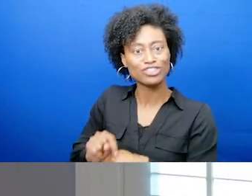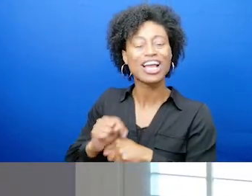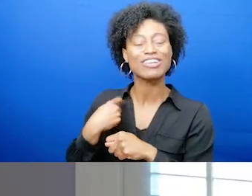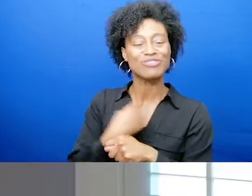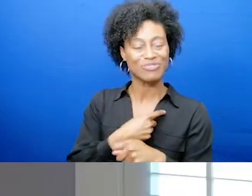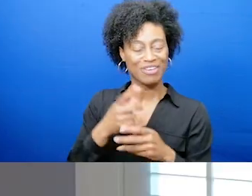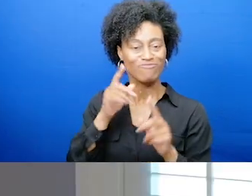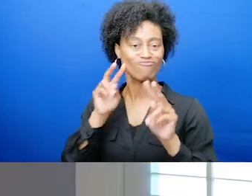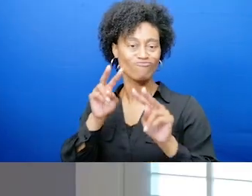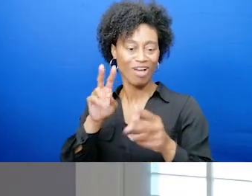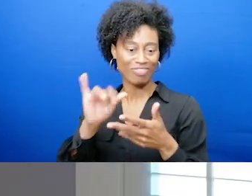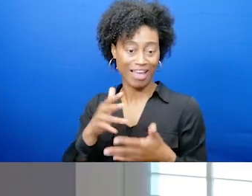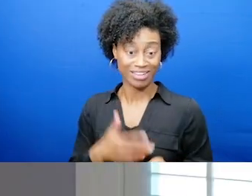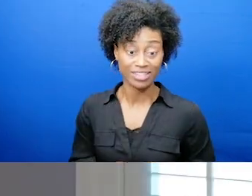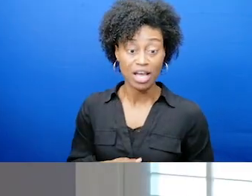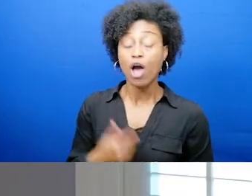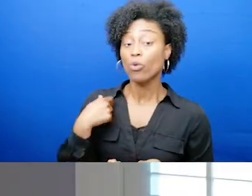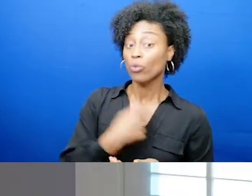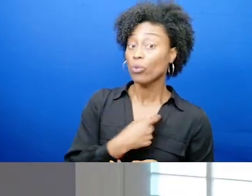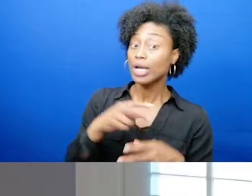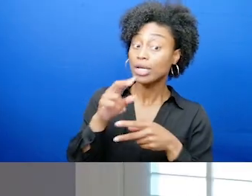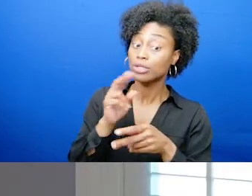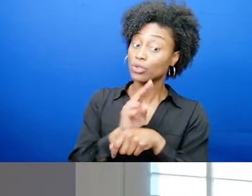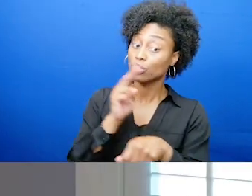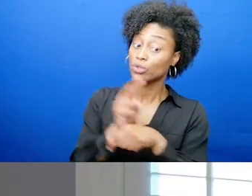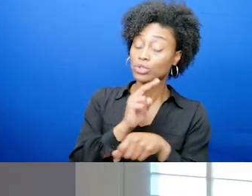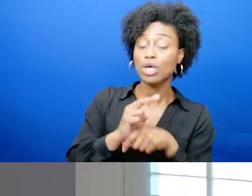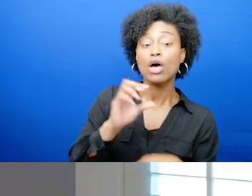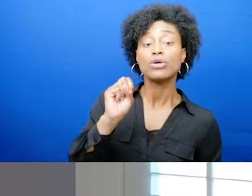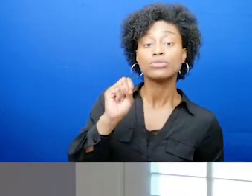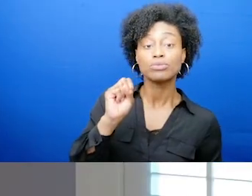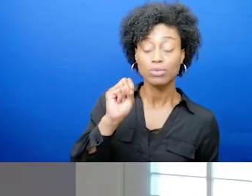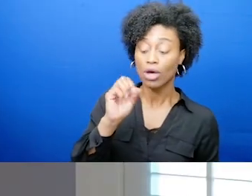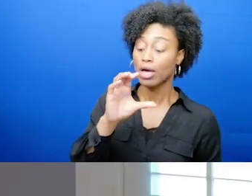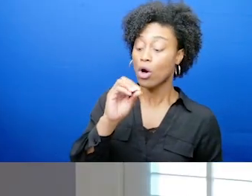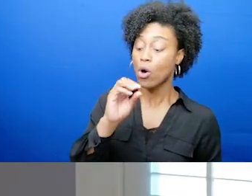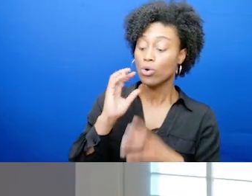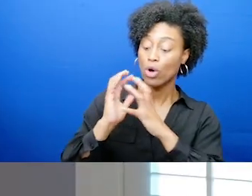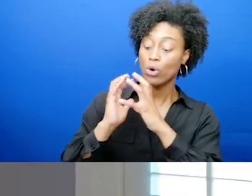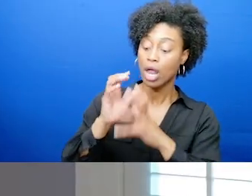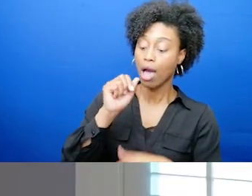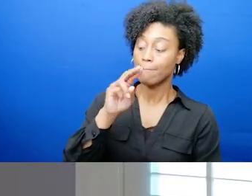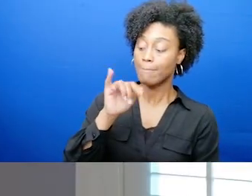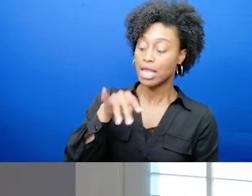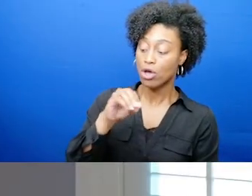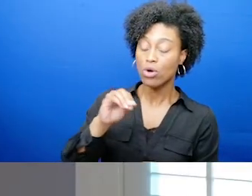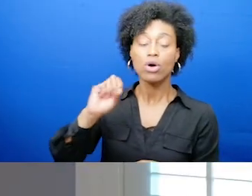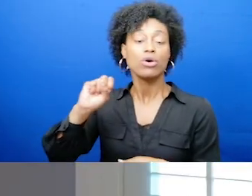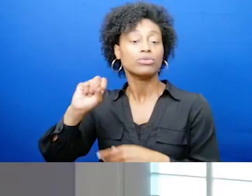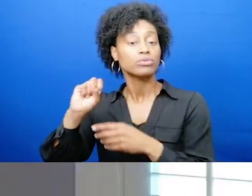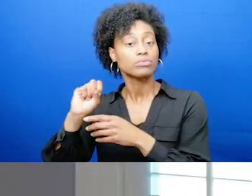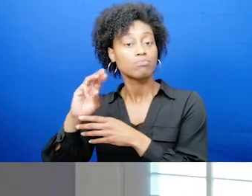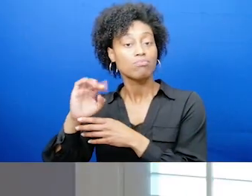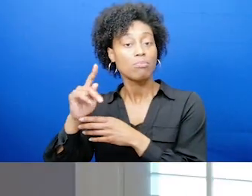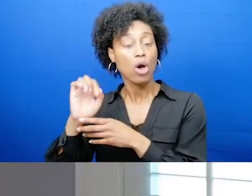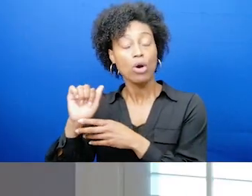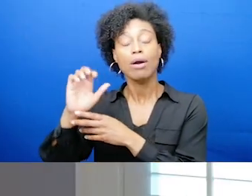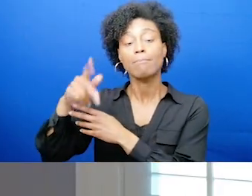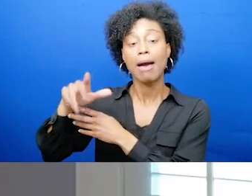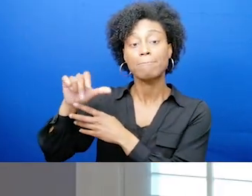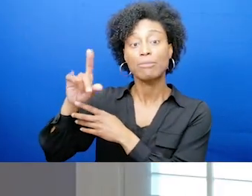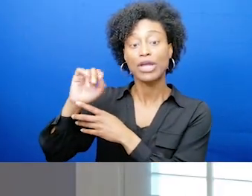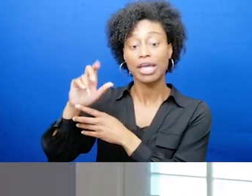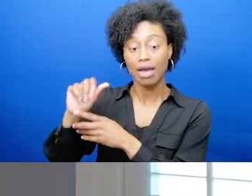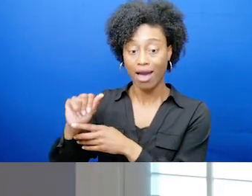a combination of coconut aminos, smoked paprika, and liquid smoke. This creates that deep, savory, cooked all-day